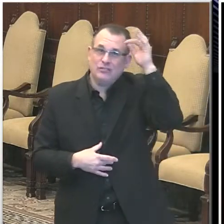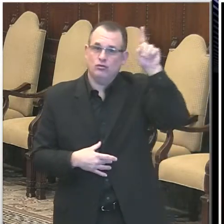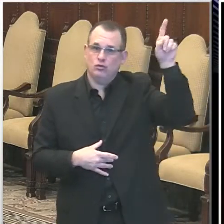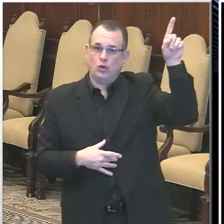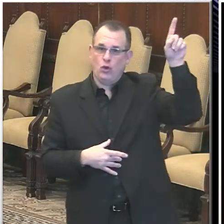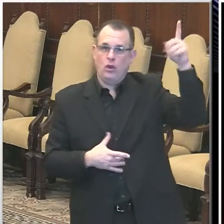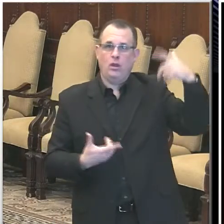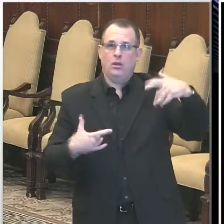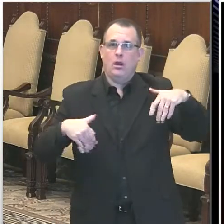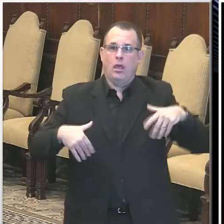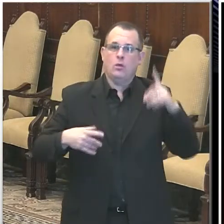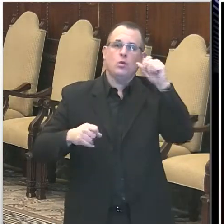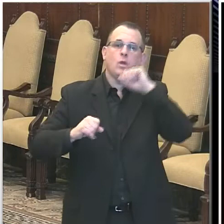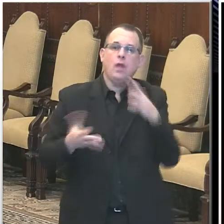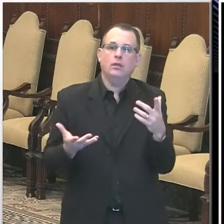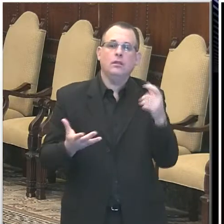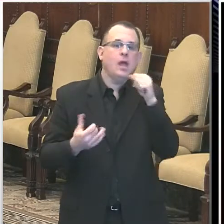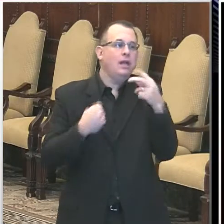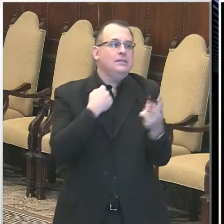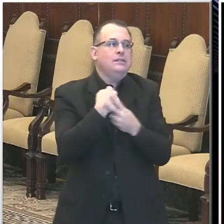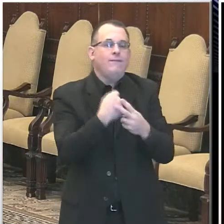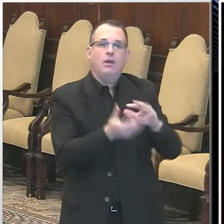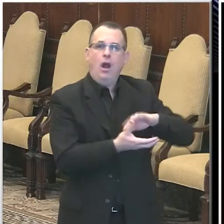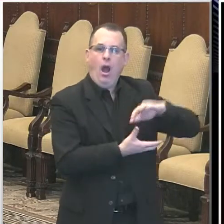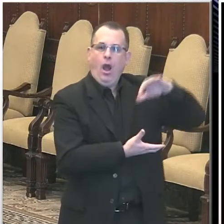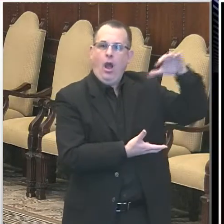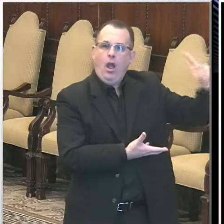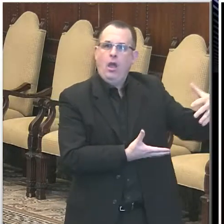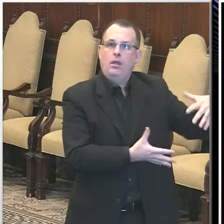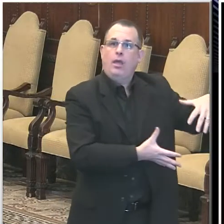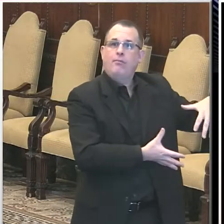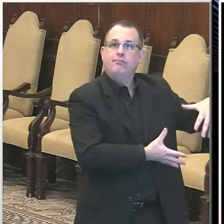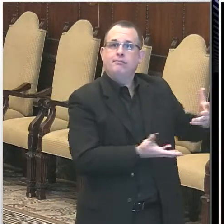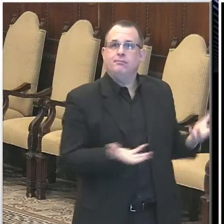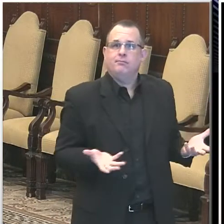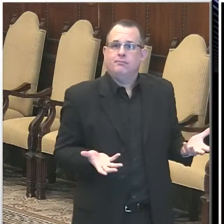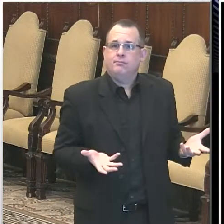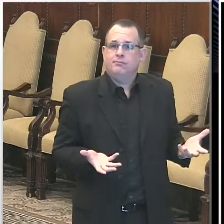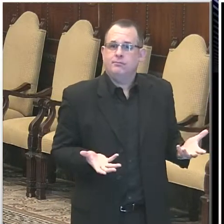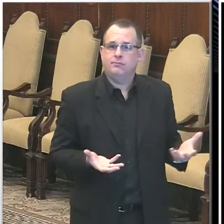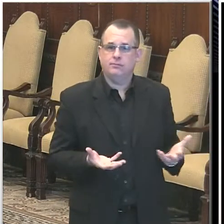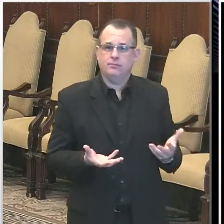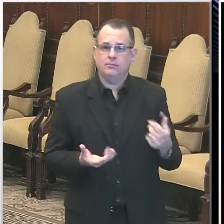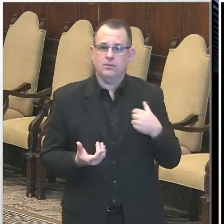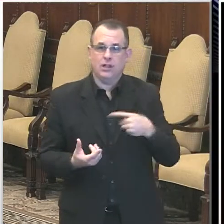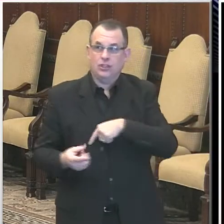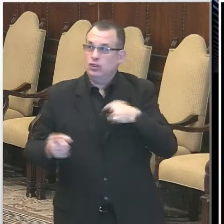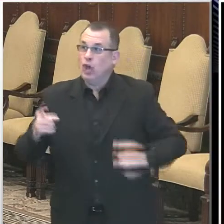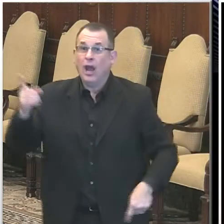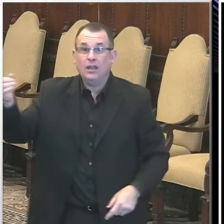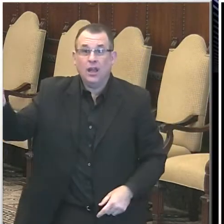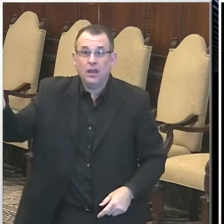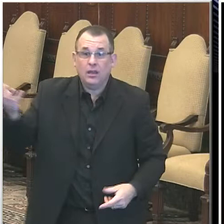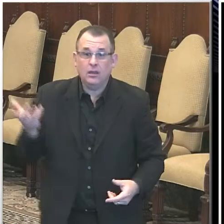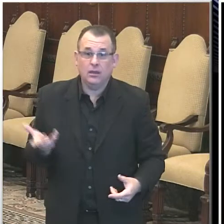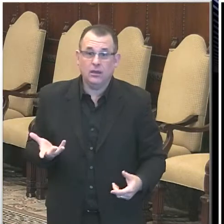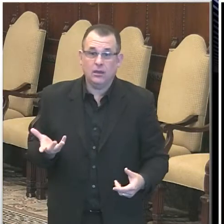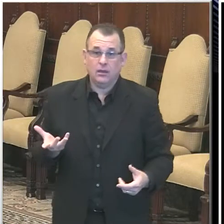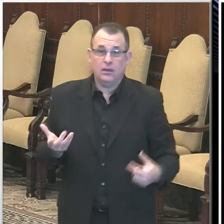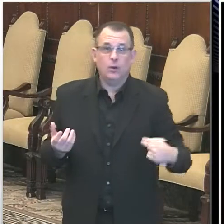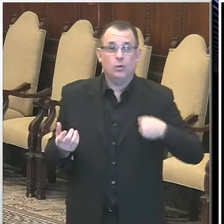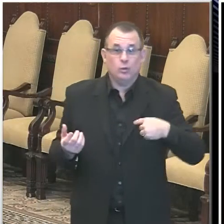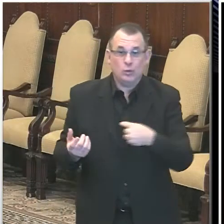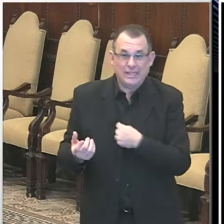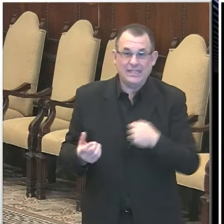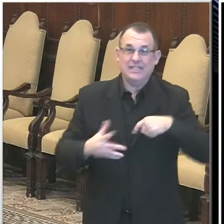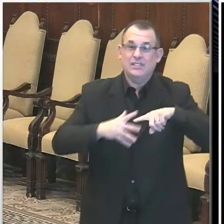do to stockpile it properly, a lot of it's in China. We start trying to accumulate it or